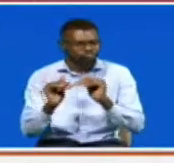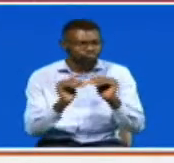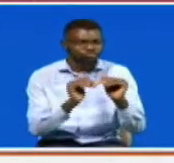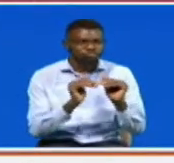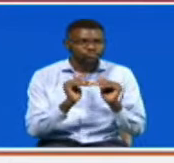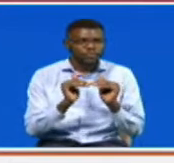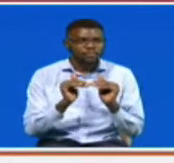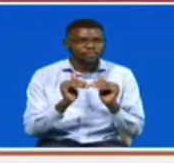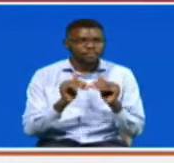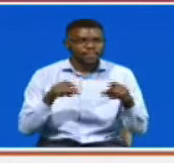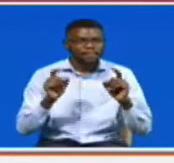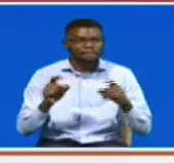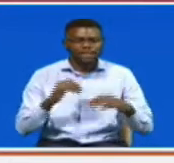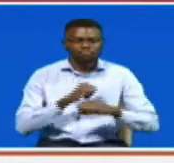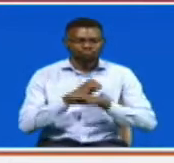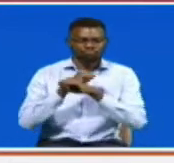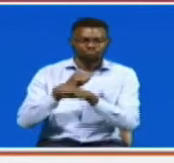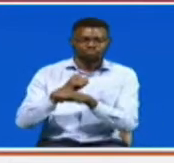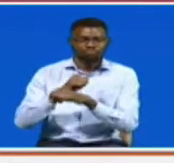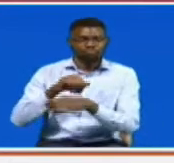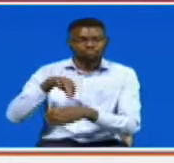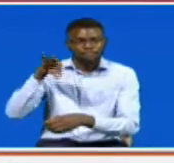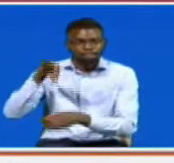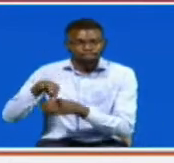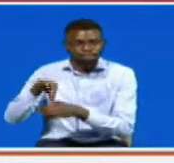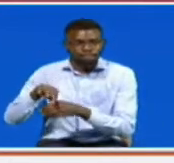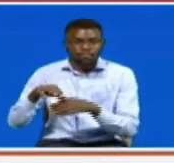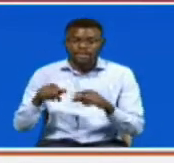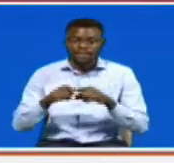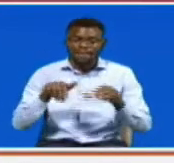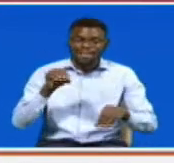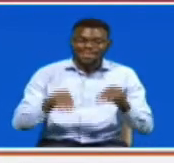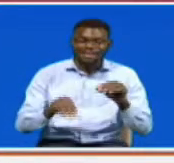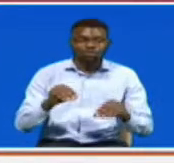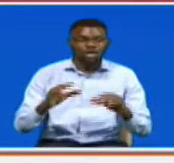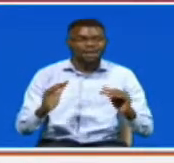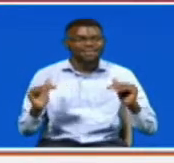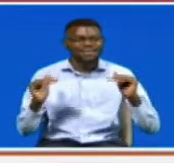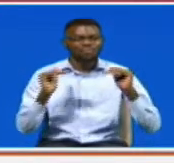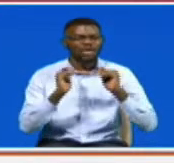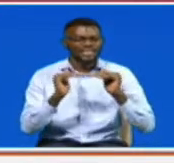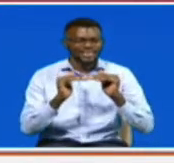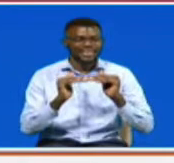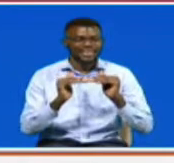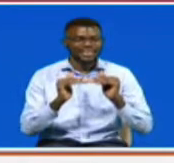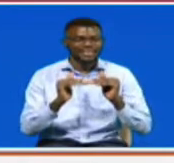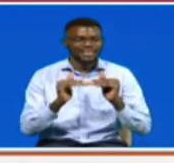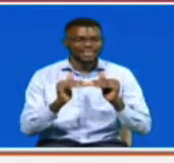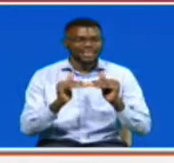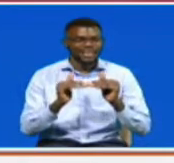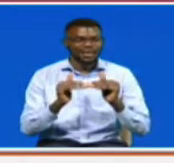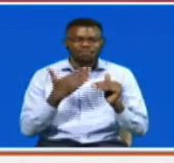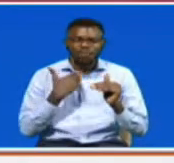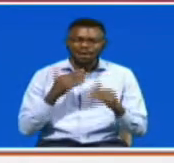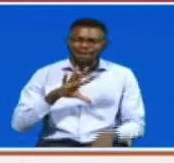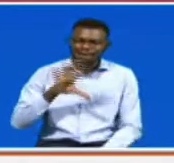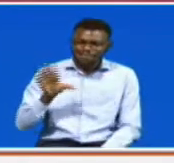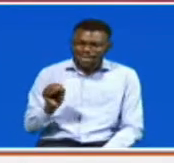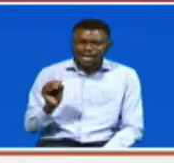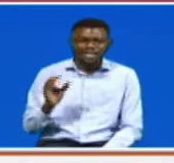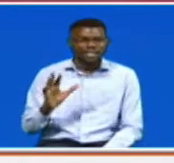and defend the vote, the elections and democracy will be delegitimized in Africa